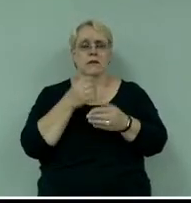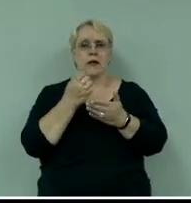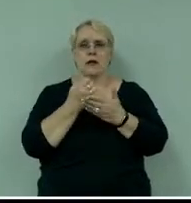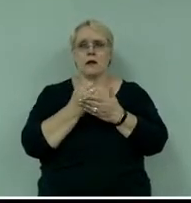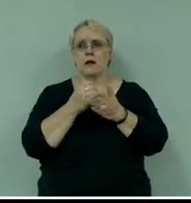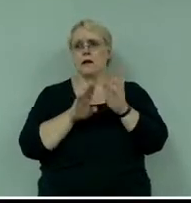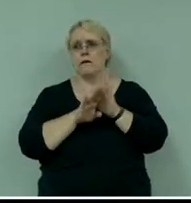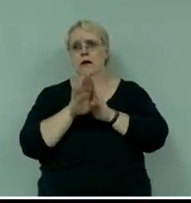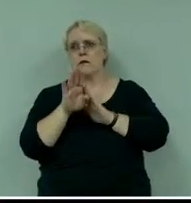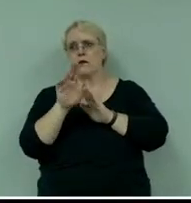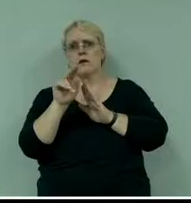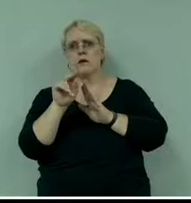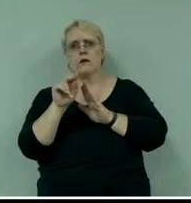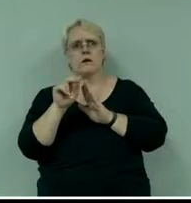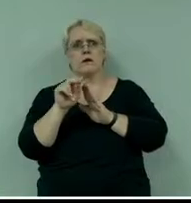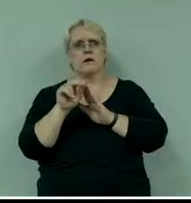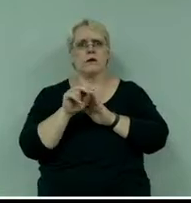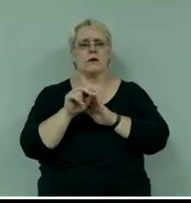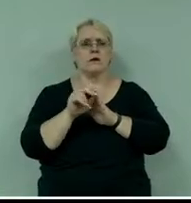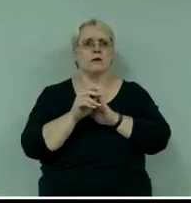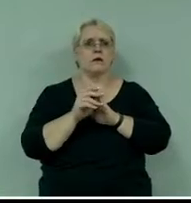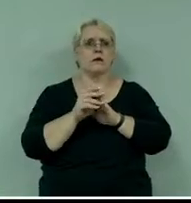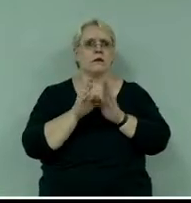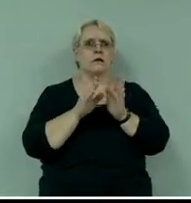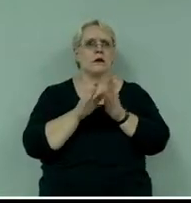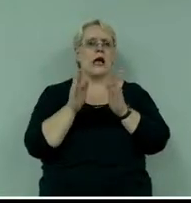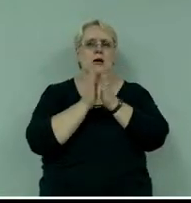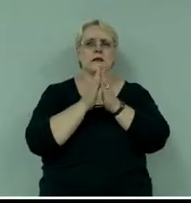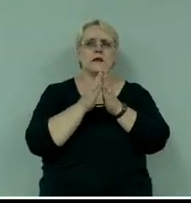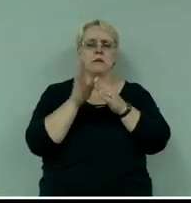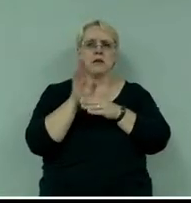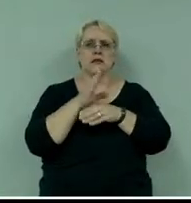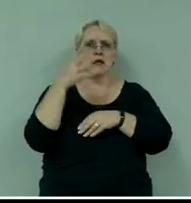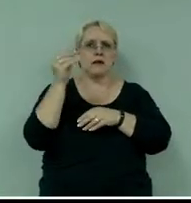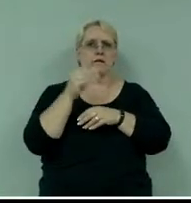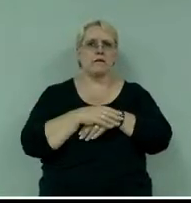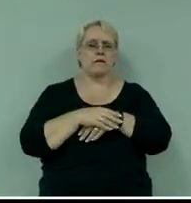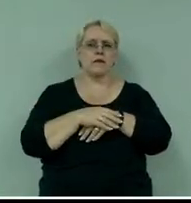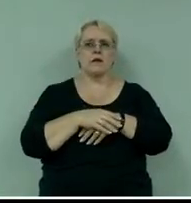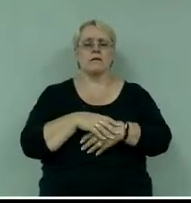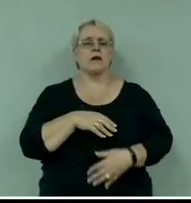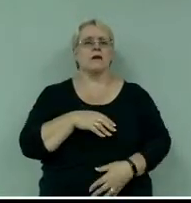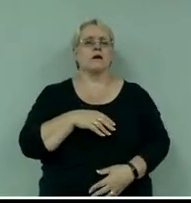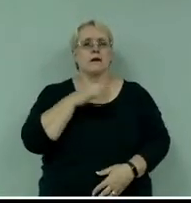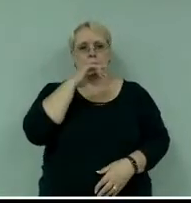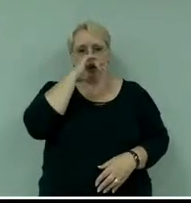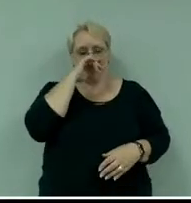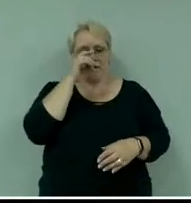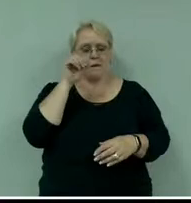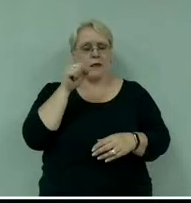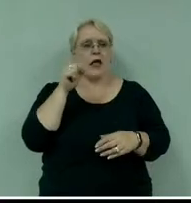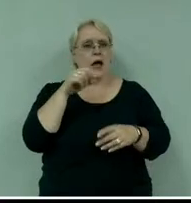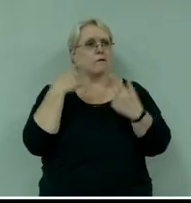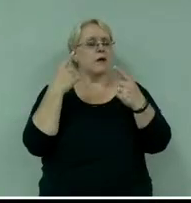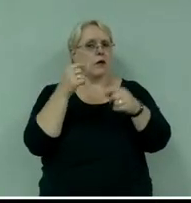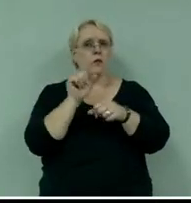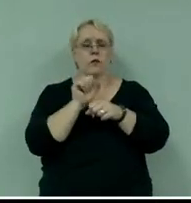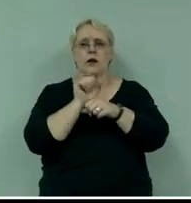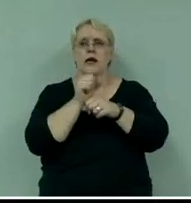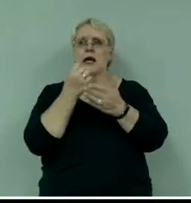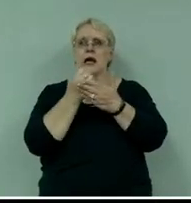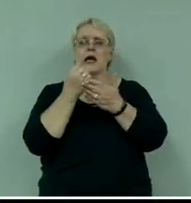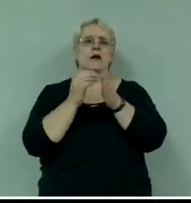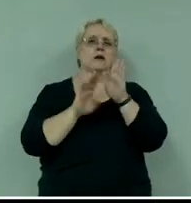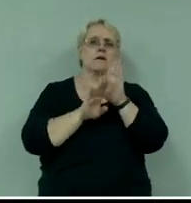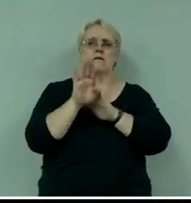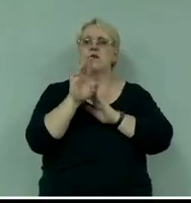No. coordinator or the head of planning and development asking a business to leave. It is? Hello? Yeah. Yeah, I've been working in economic